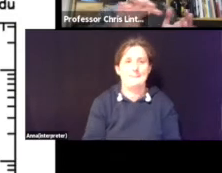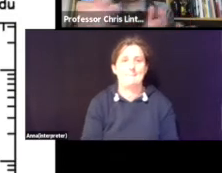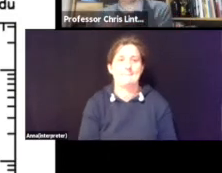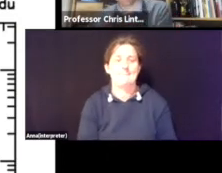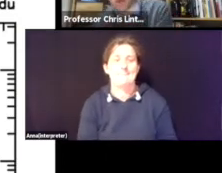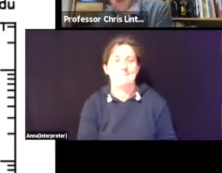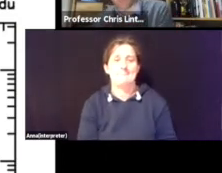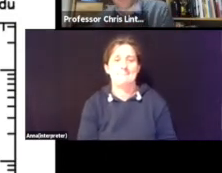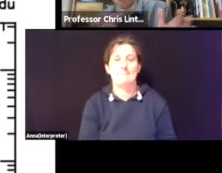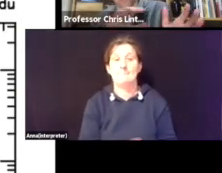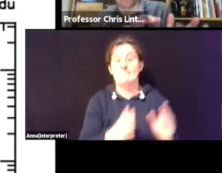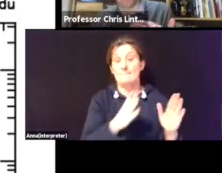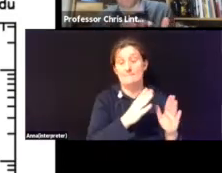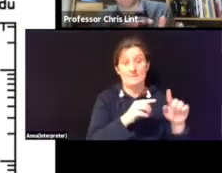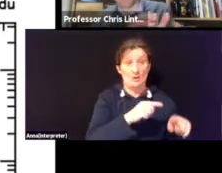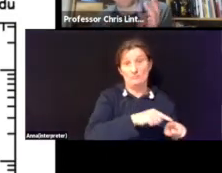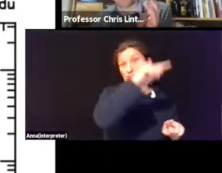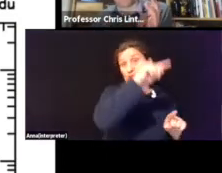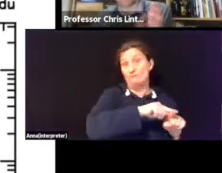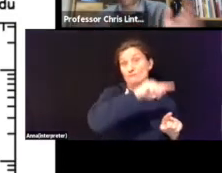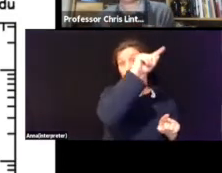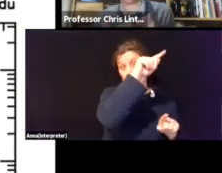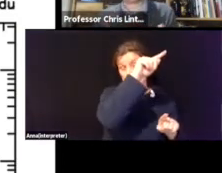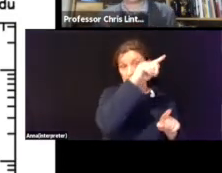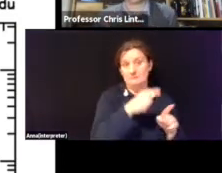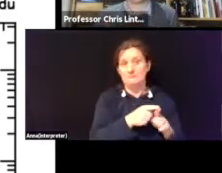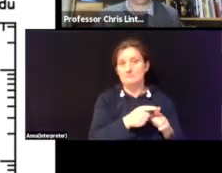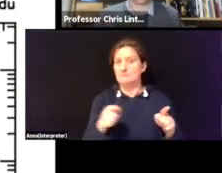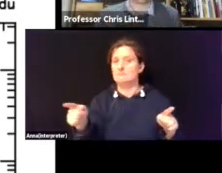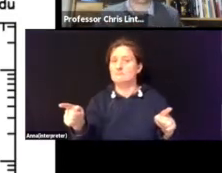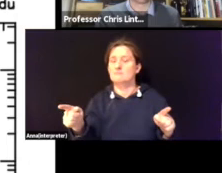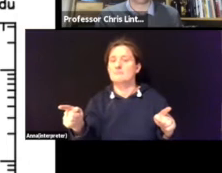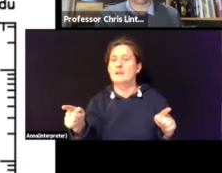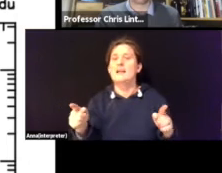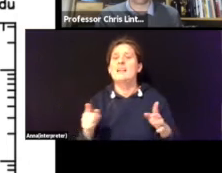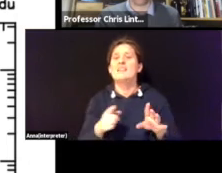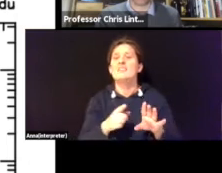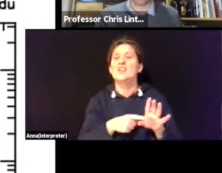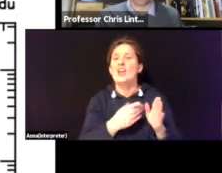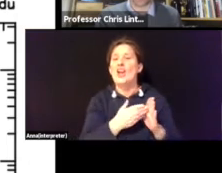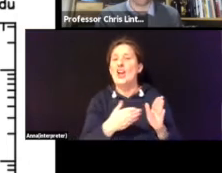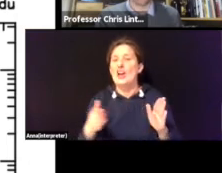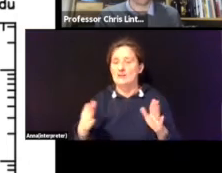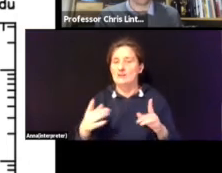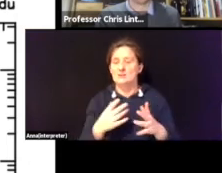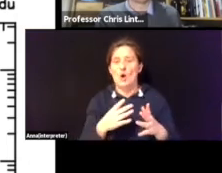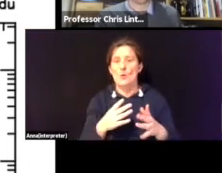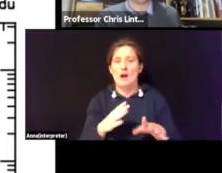The further to the right you go, and then on the bottom is your period, the length of your year. So the further to the right you